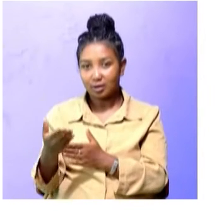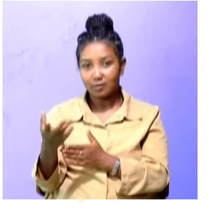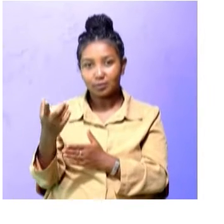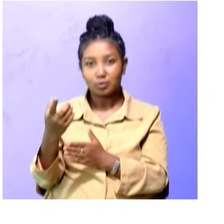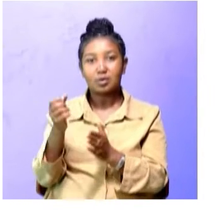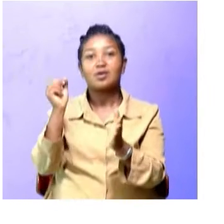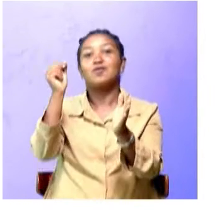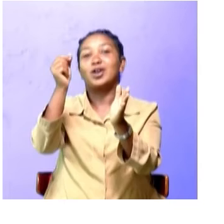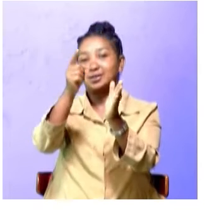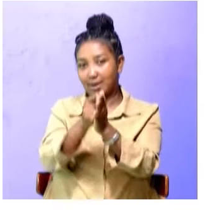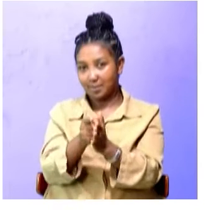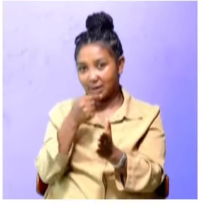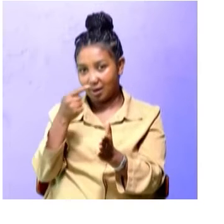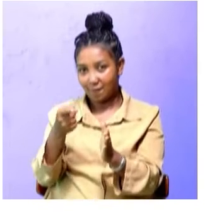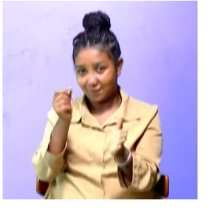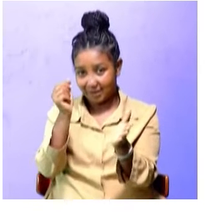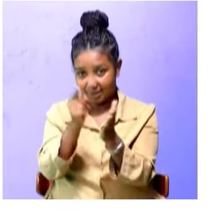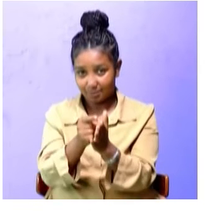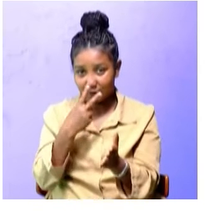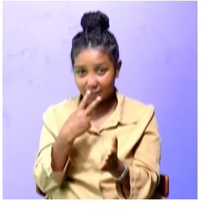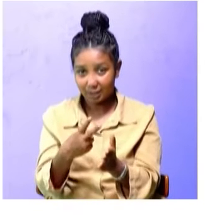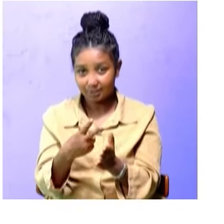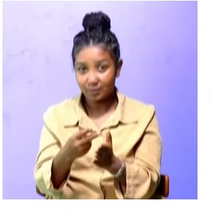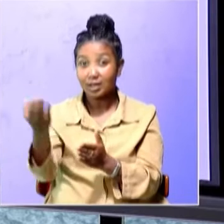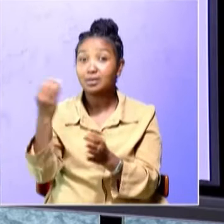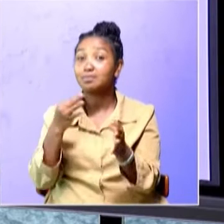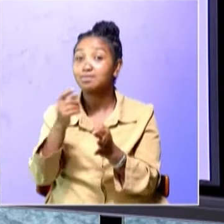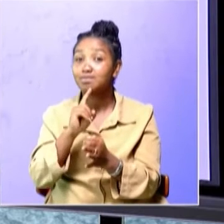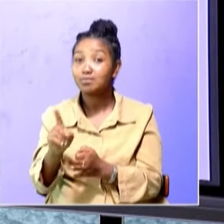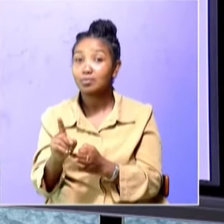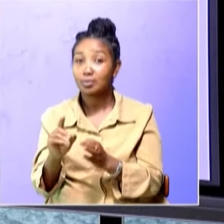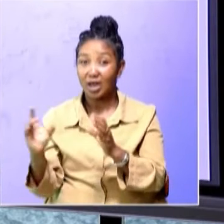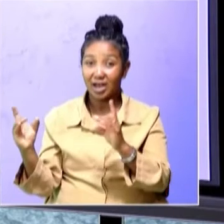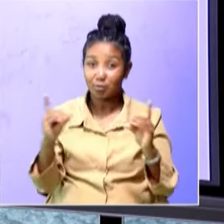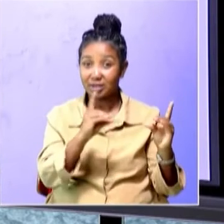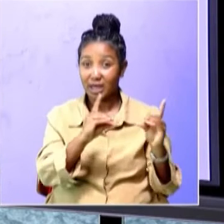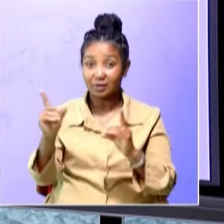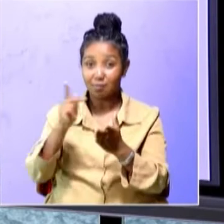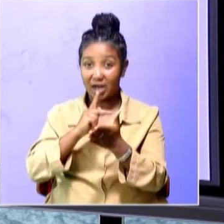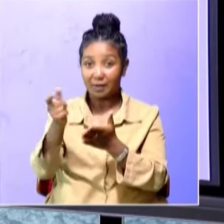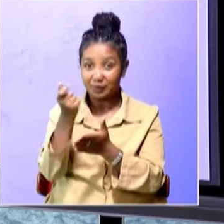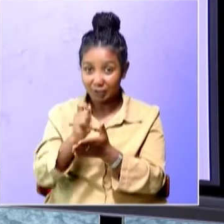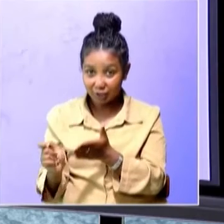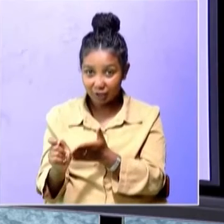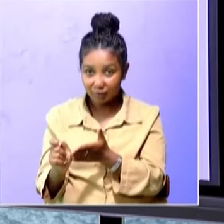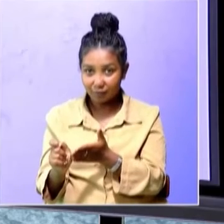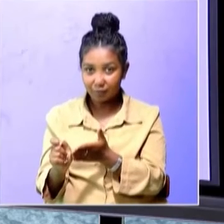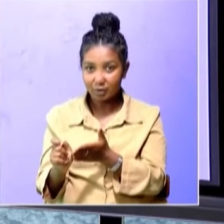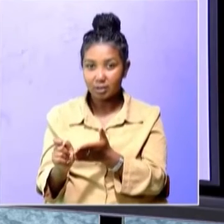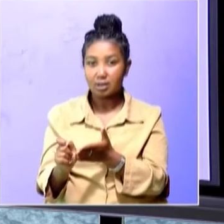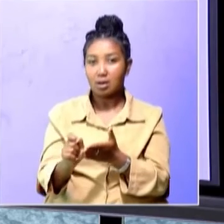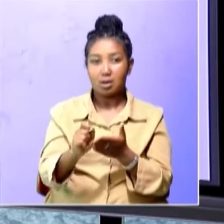For example, you see? What do I tell you when we talk about argumentative paragraph? In order